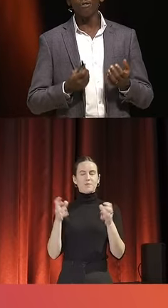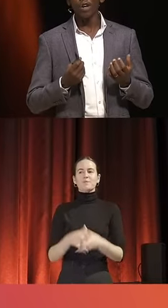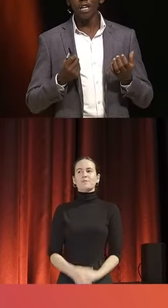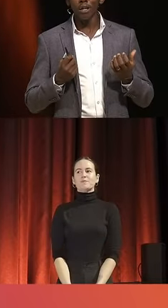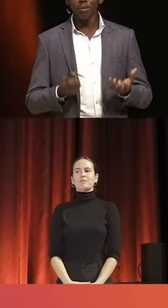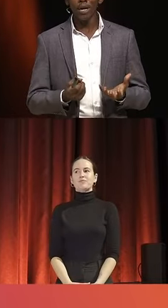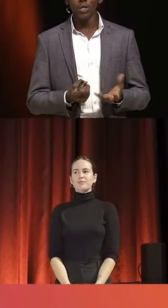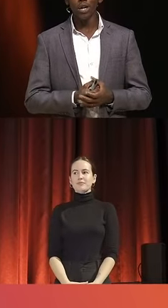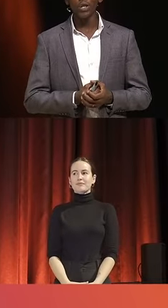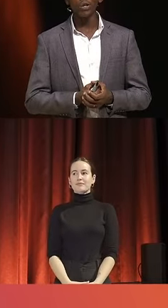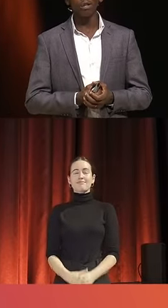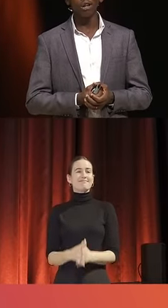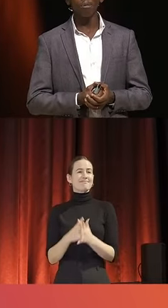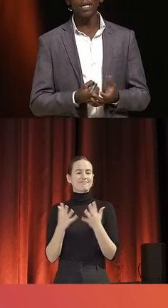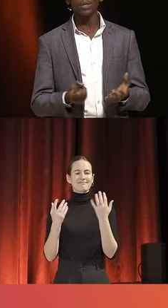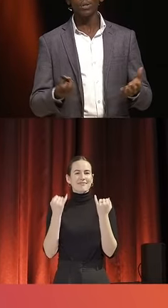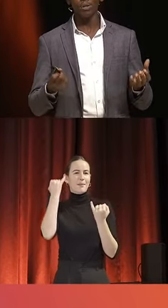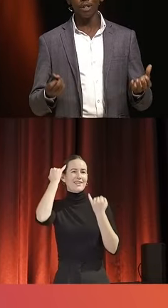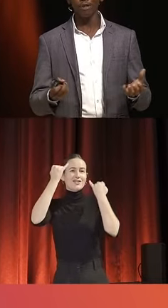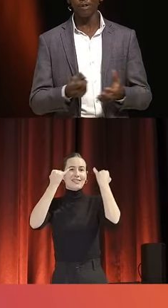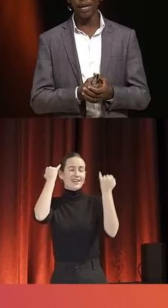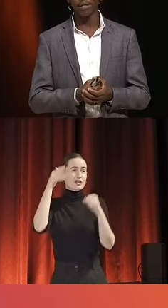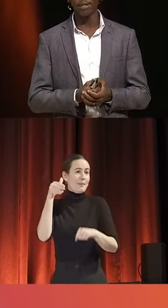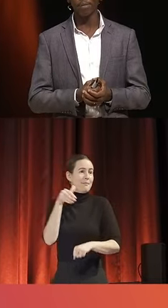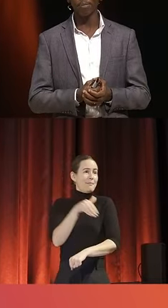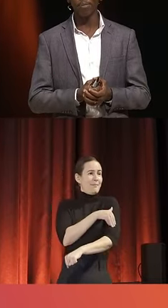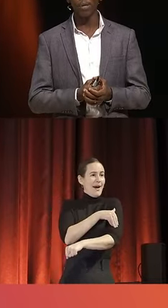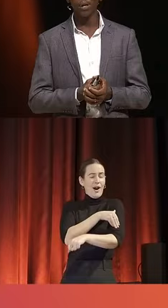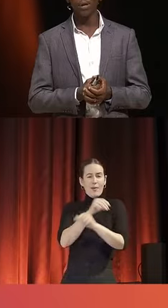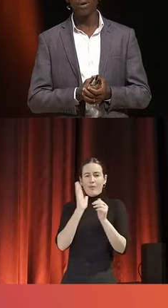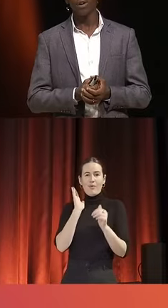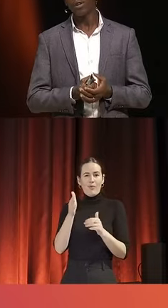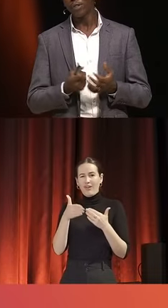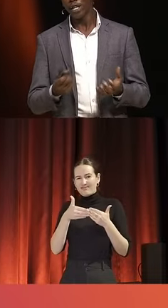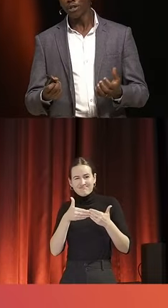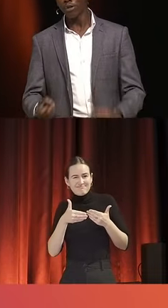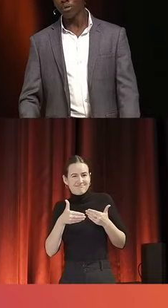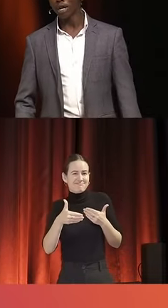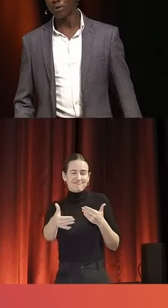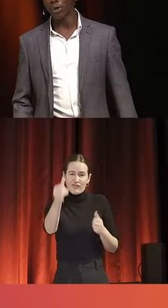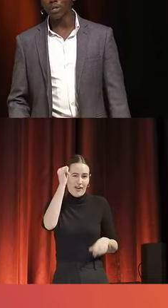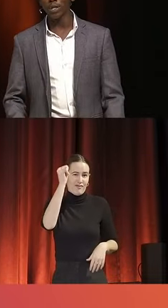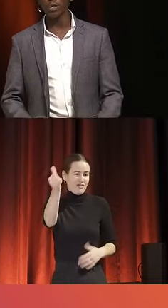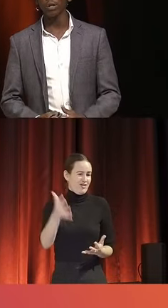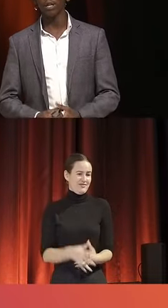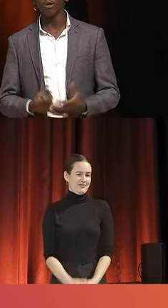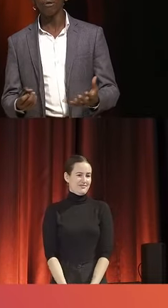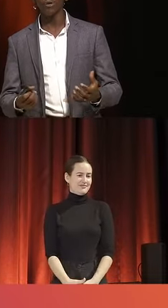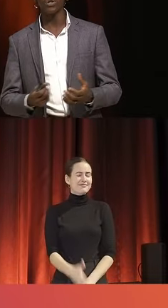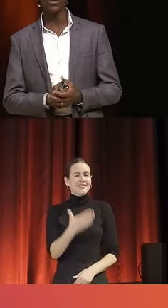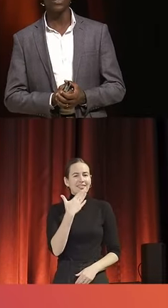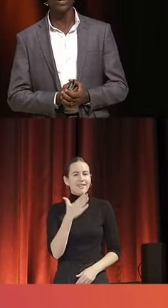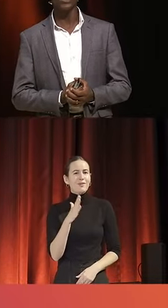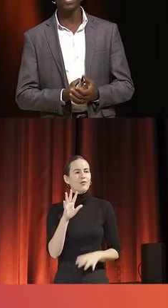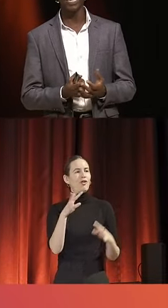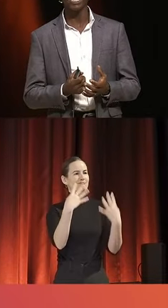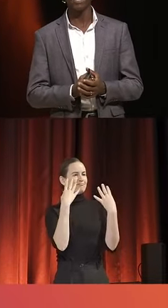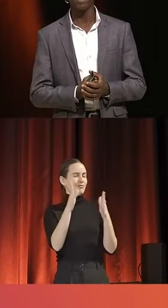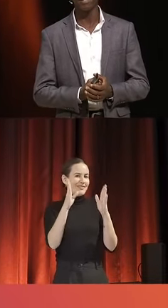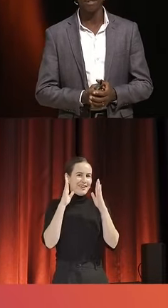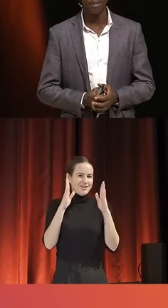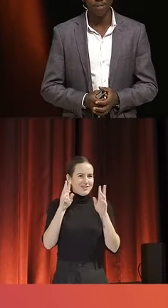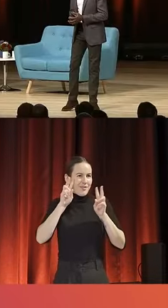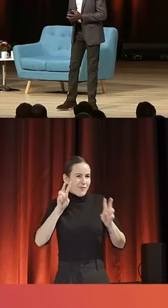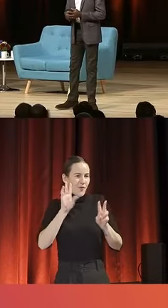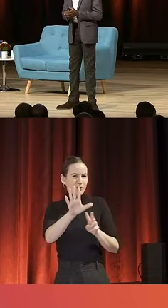of imagination makes us infinite." Thank you very much for your attention, and look forward to your thoughts and ideas.